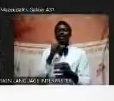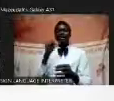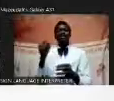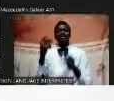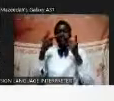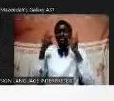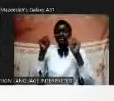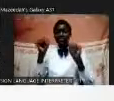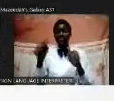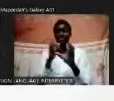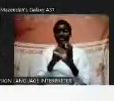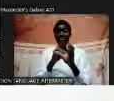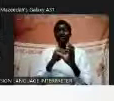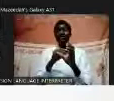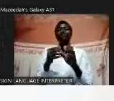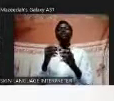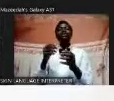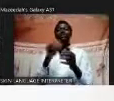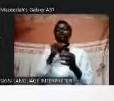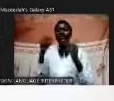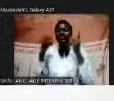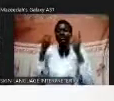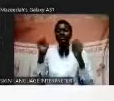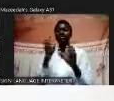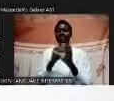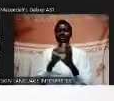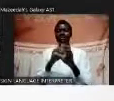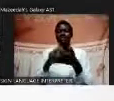those disabilities that are there, but it doesn't,